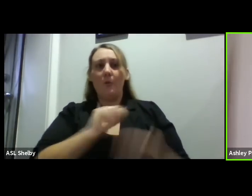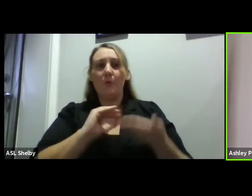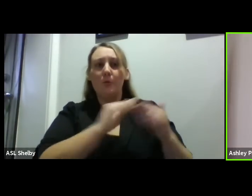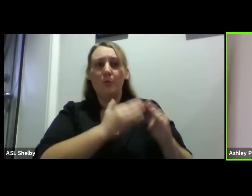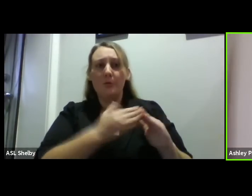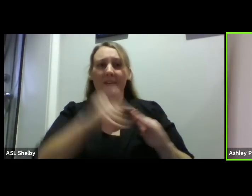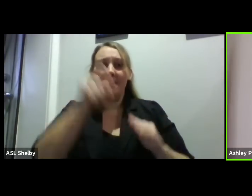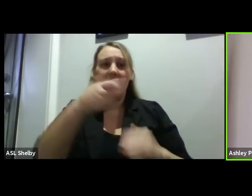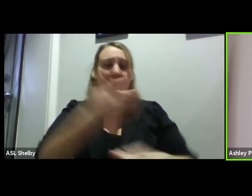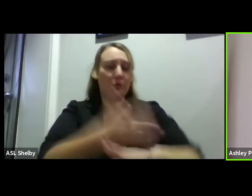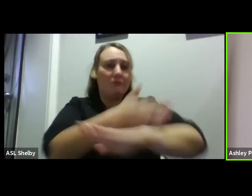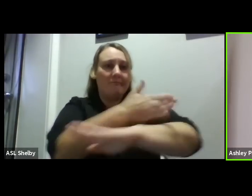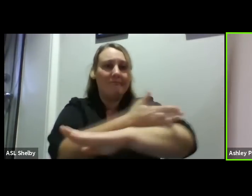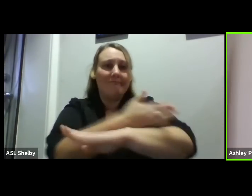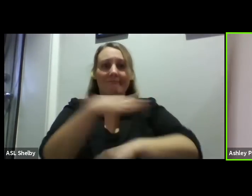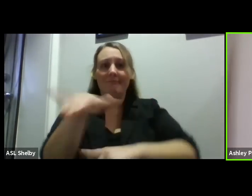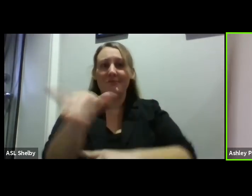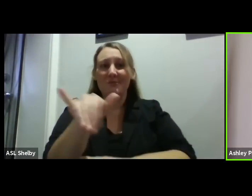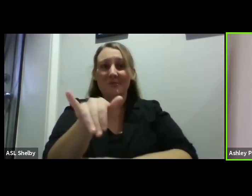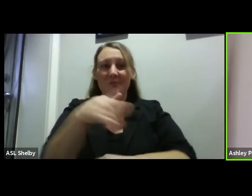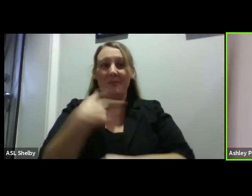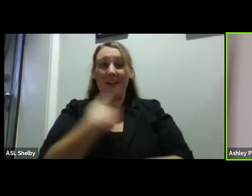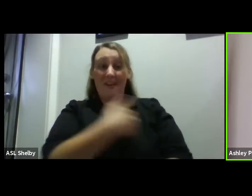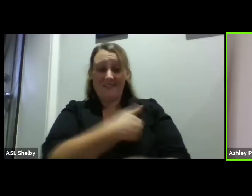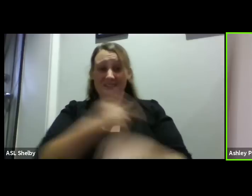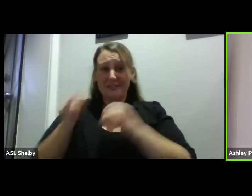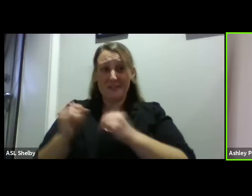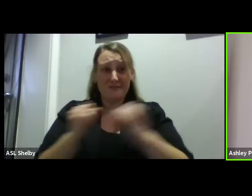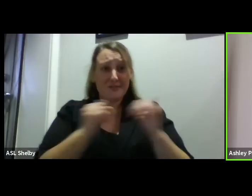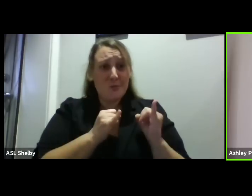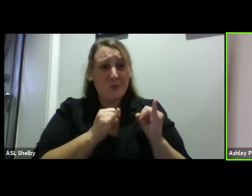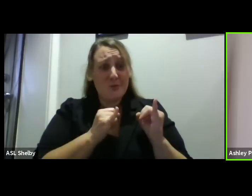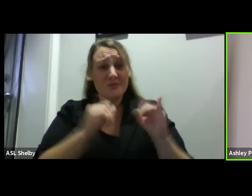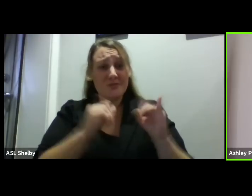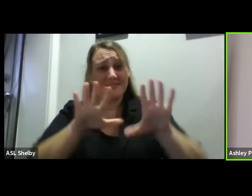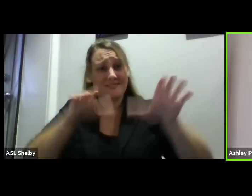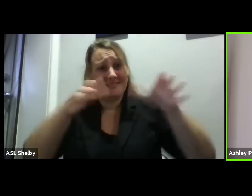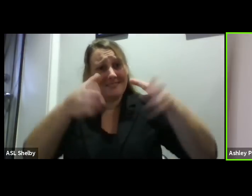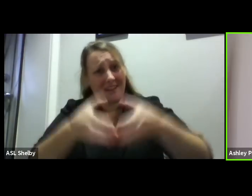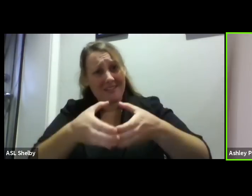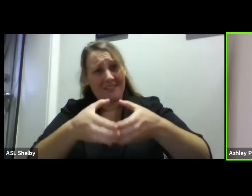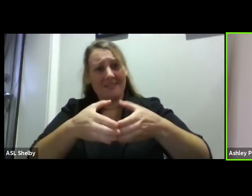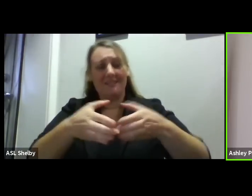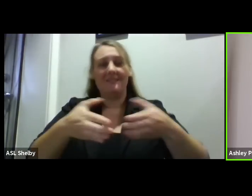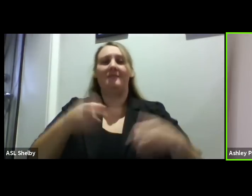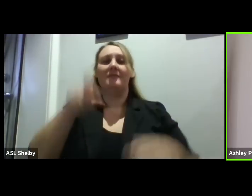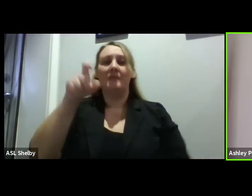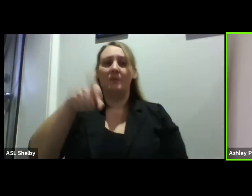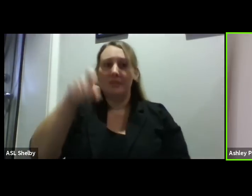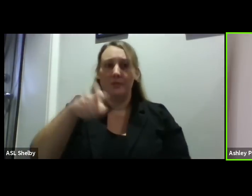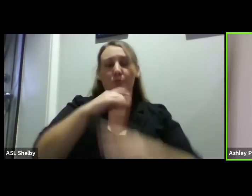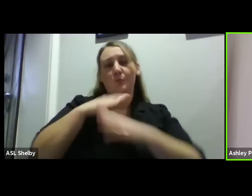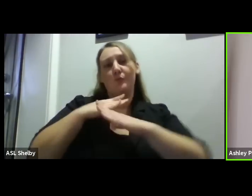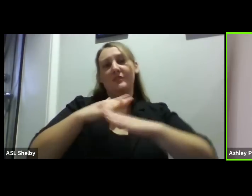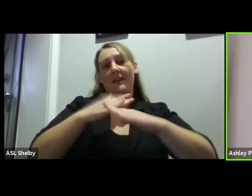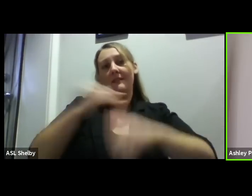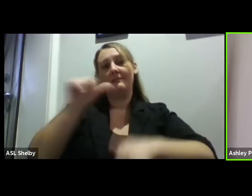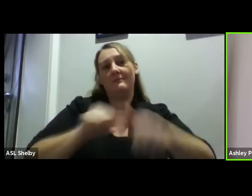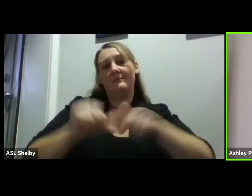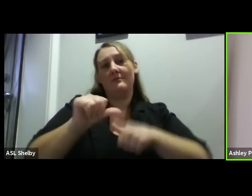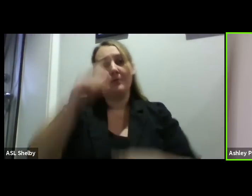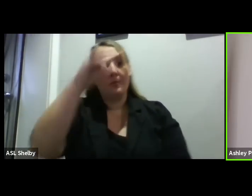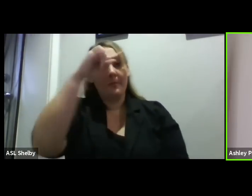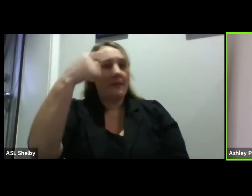us individually, societally. We need to do better as a whole. We need to protect our Black and brown people. We need to protect